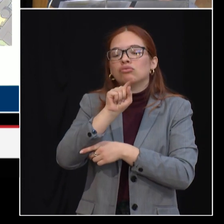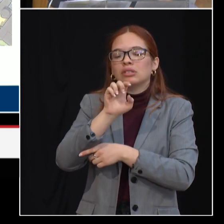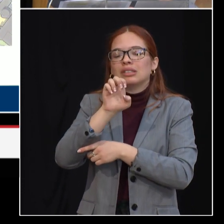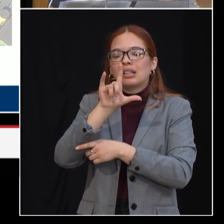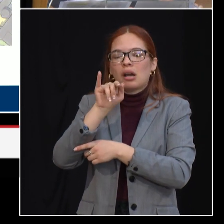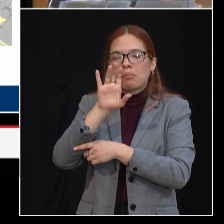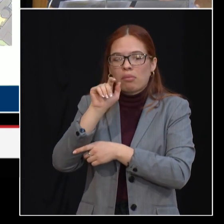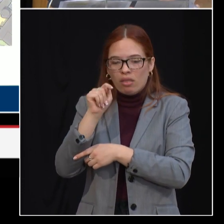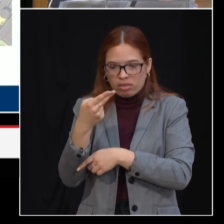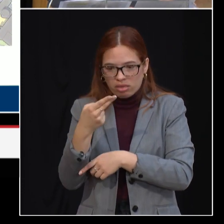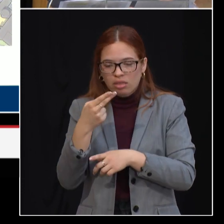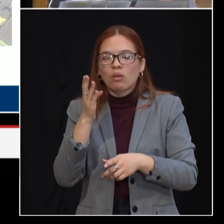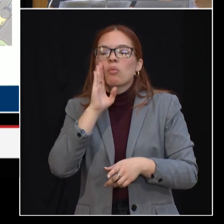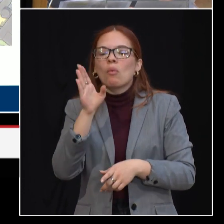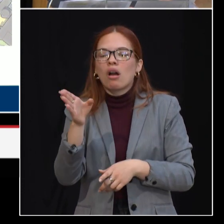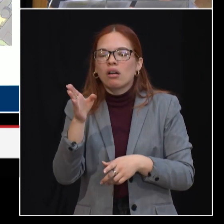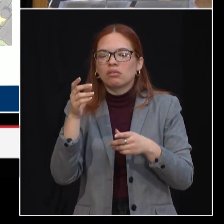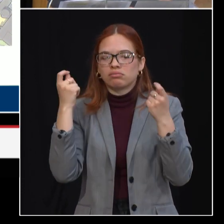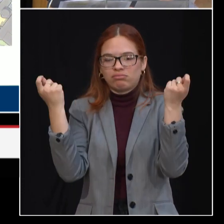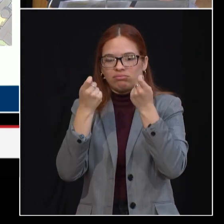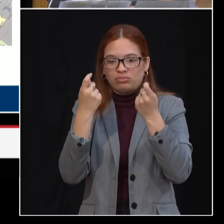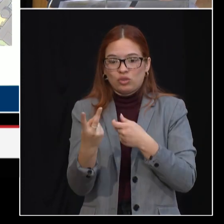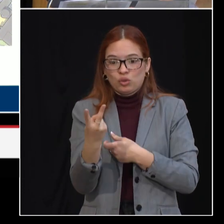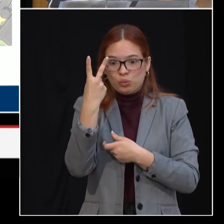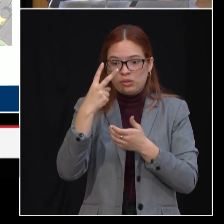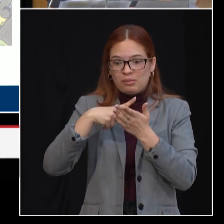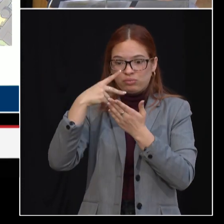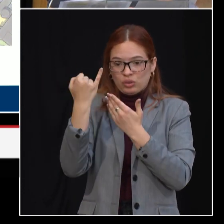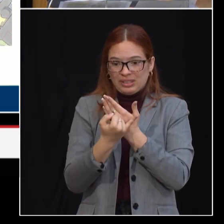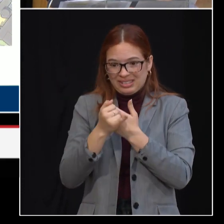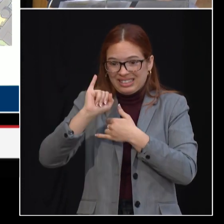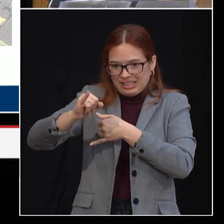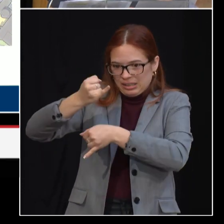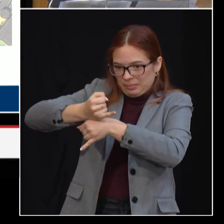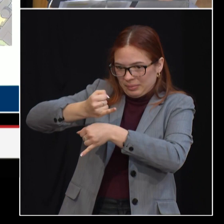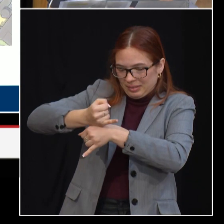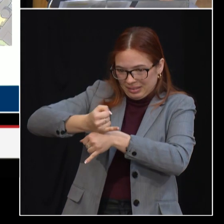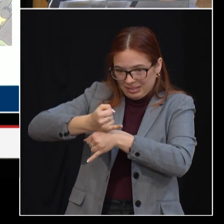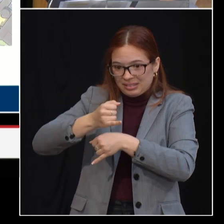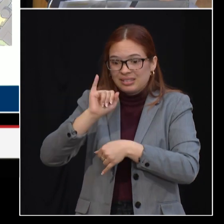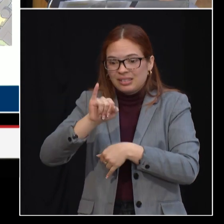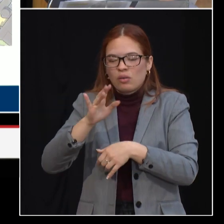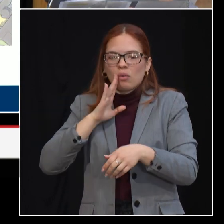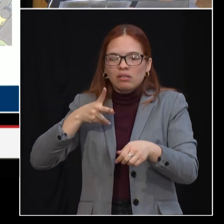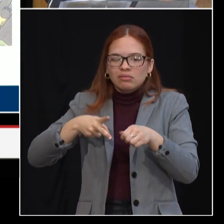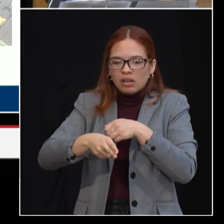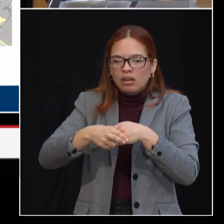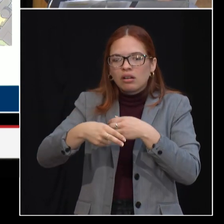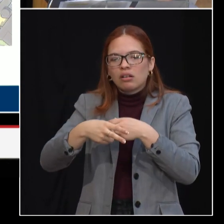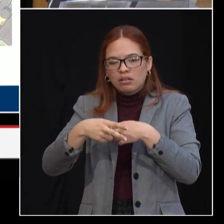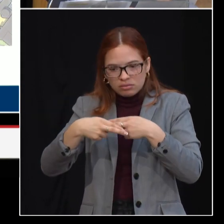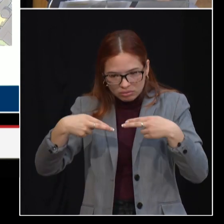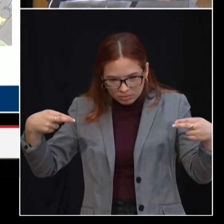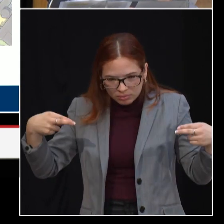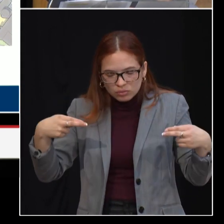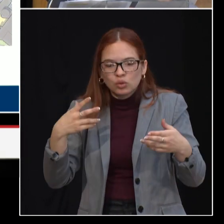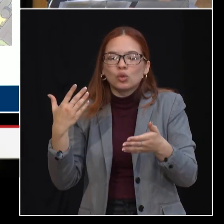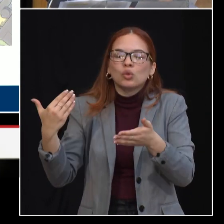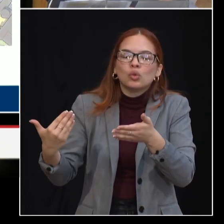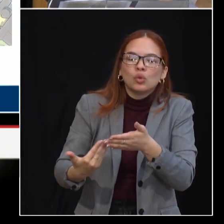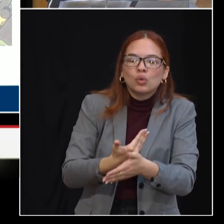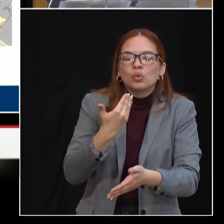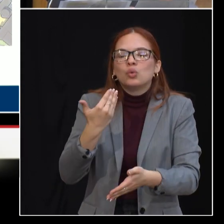soon be celebrating 2 new projects on the campus, cutting the ribbon on the new Whitman Walker